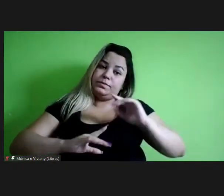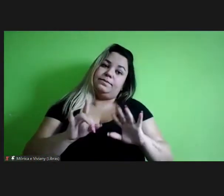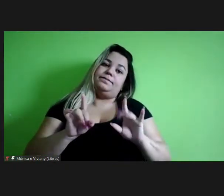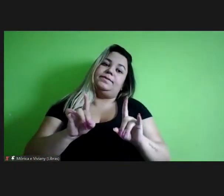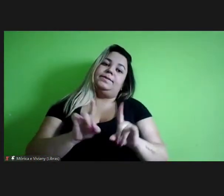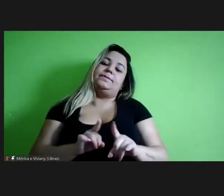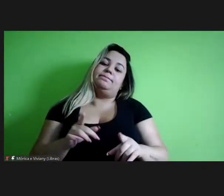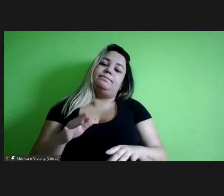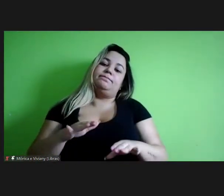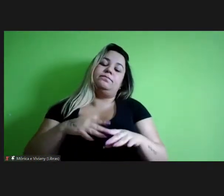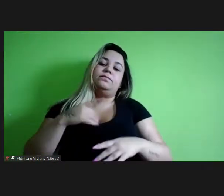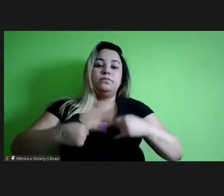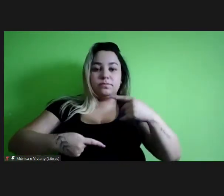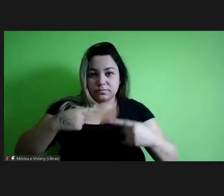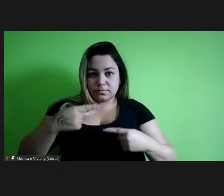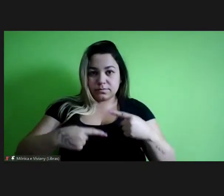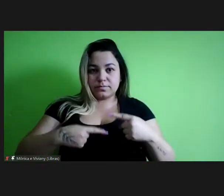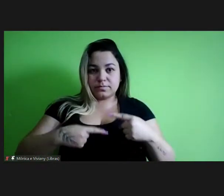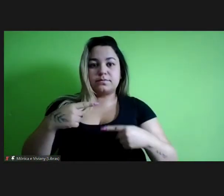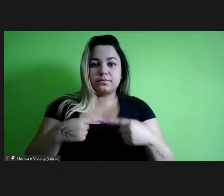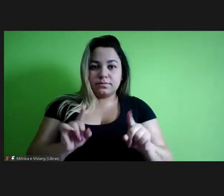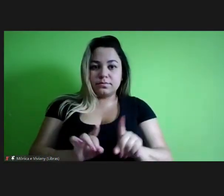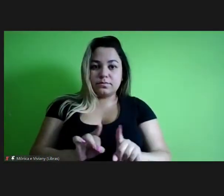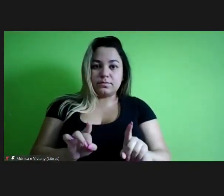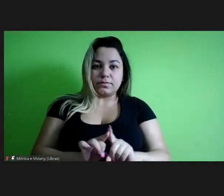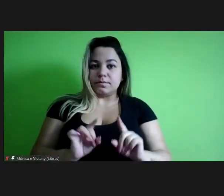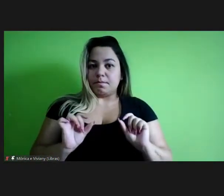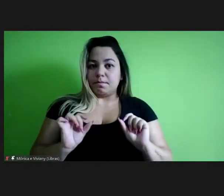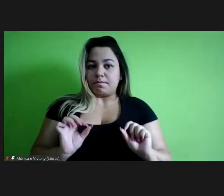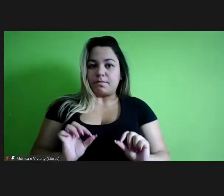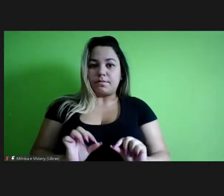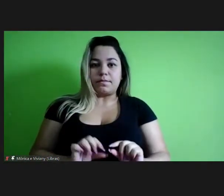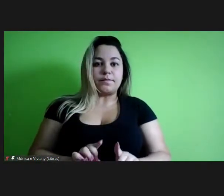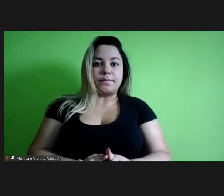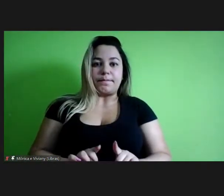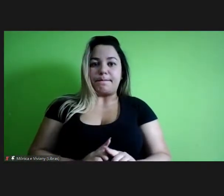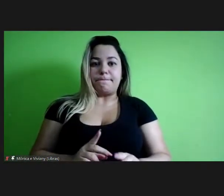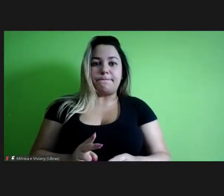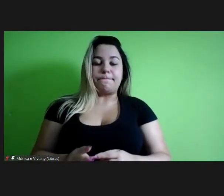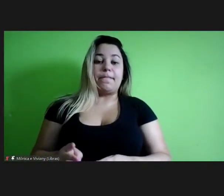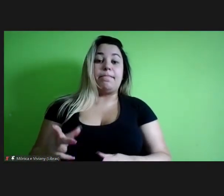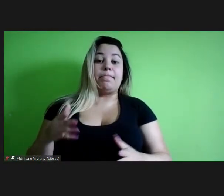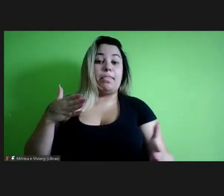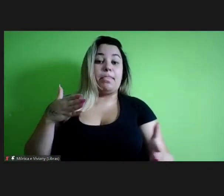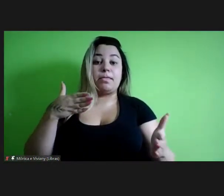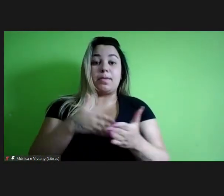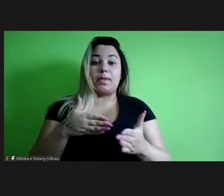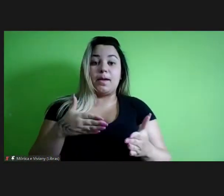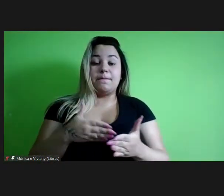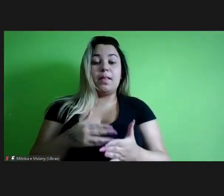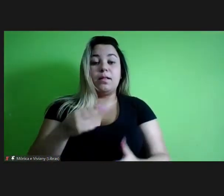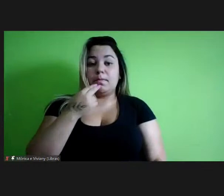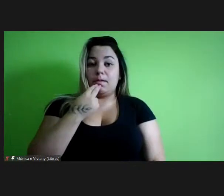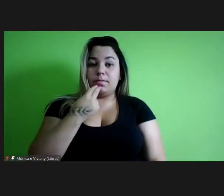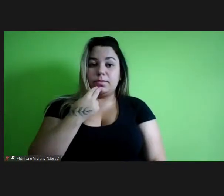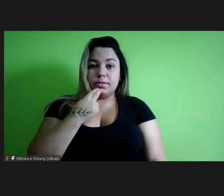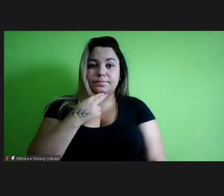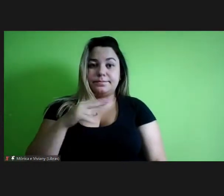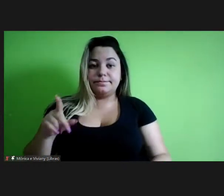their practice. And now I'd like to draw attention for what Kelly was talking, which is